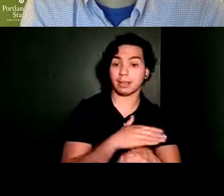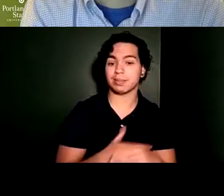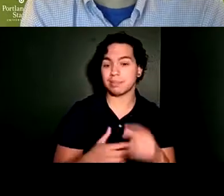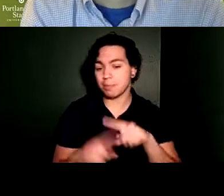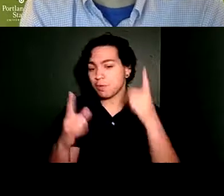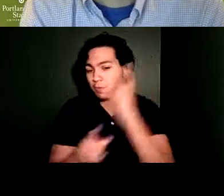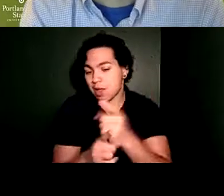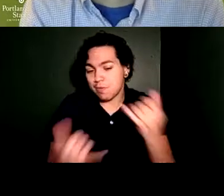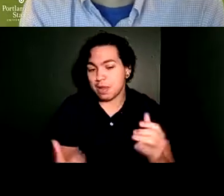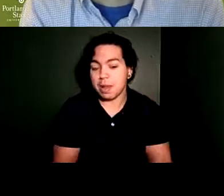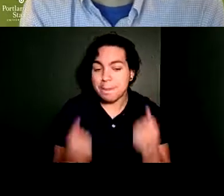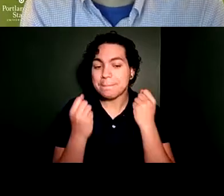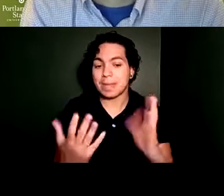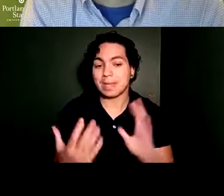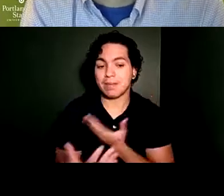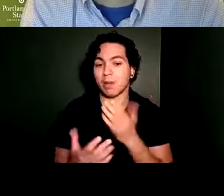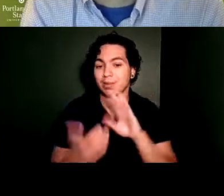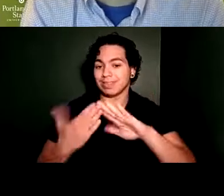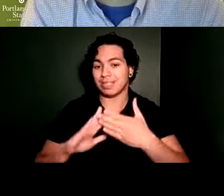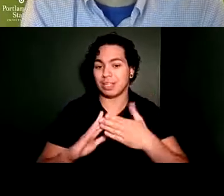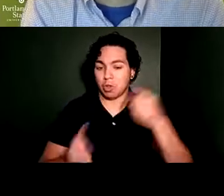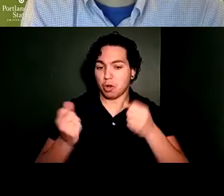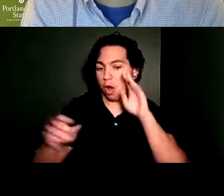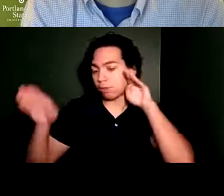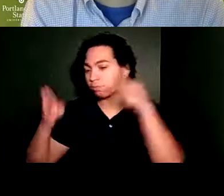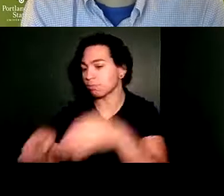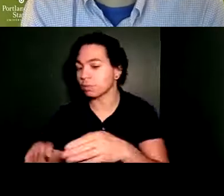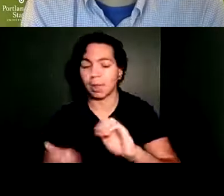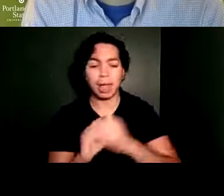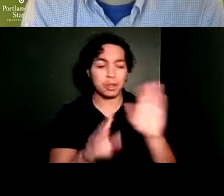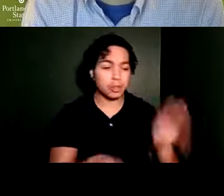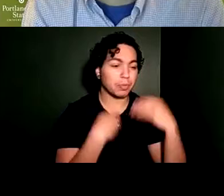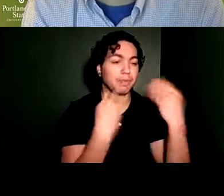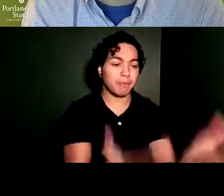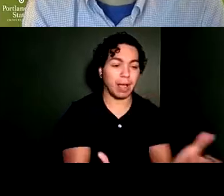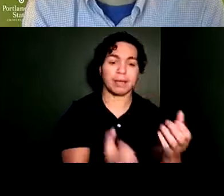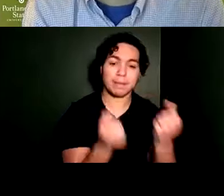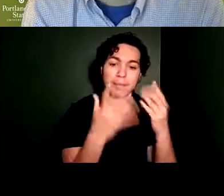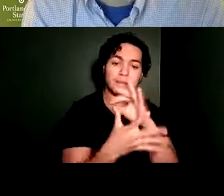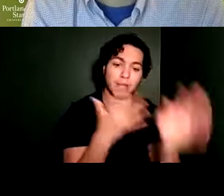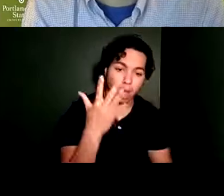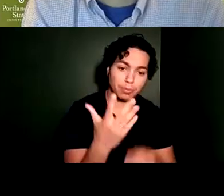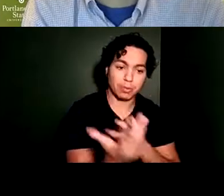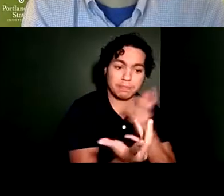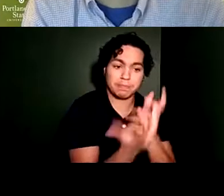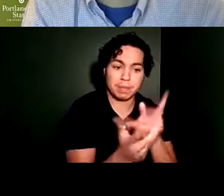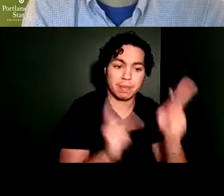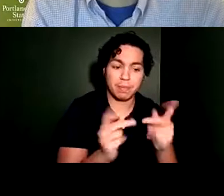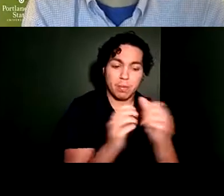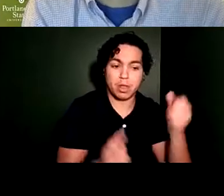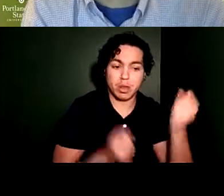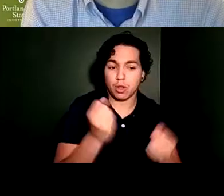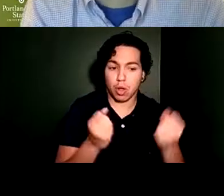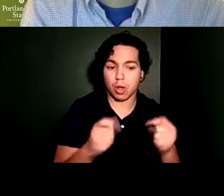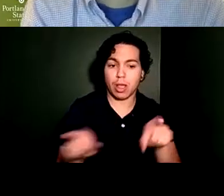how do you provide a lot of robust alternatives for people to travel without a car and to allow them to choose the mobility that best suits their